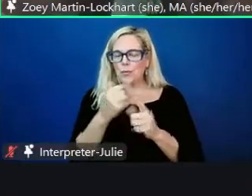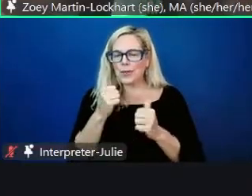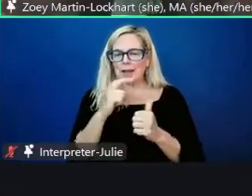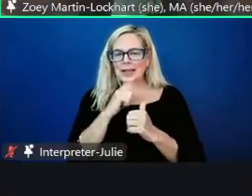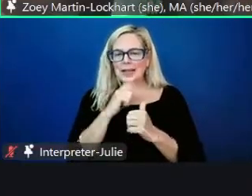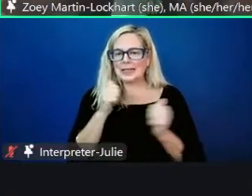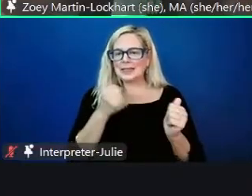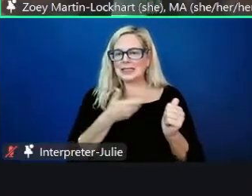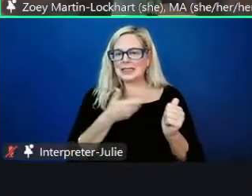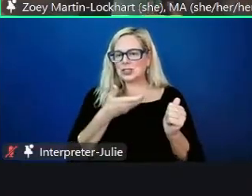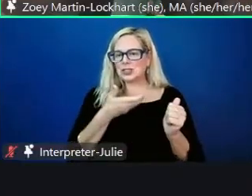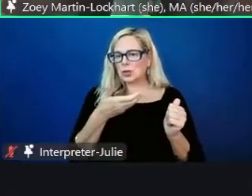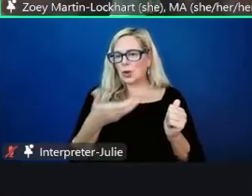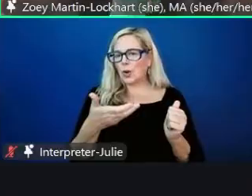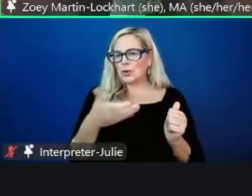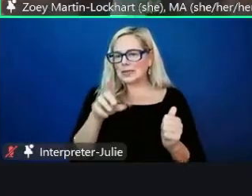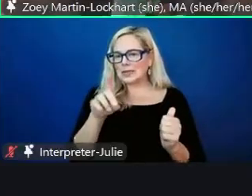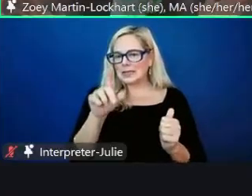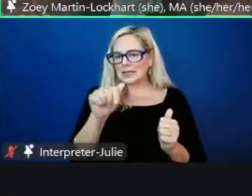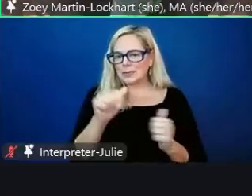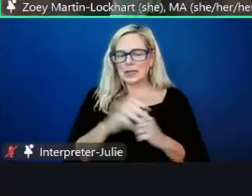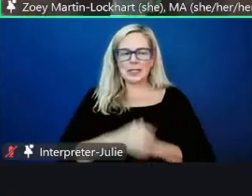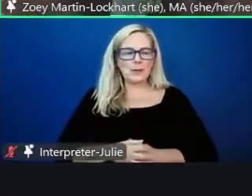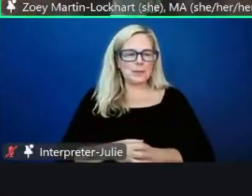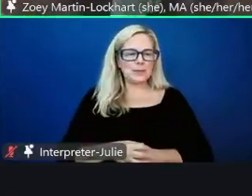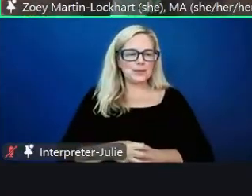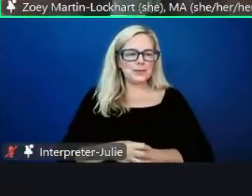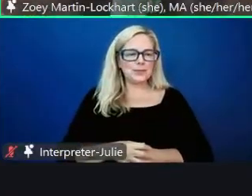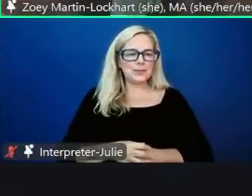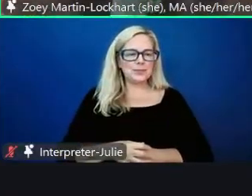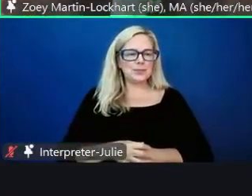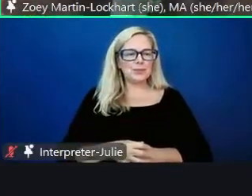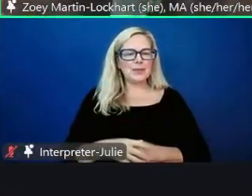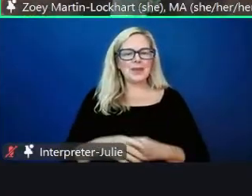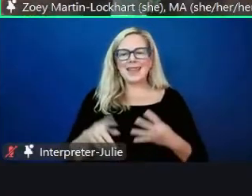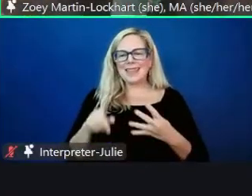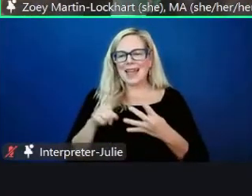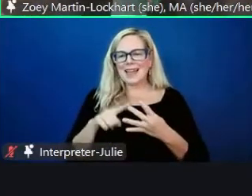second principle of longitudinal thinking and care